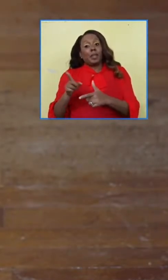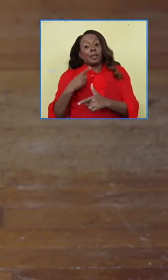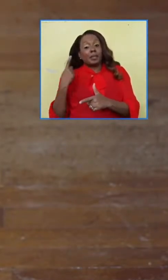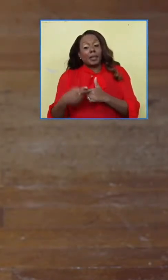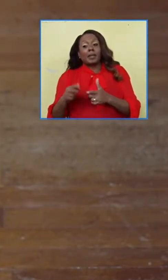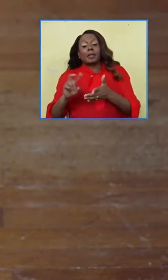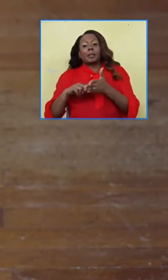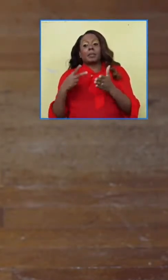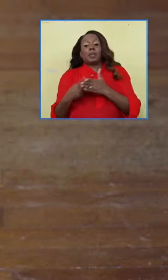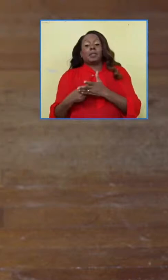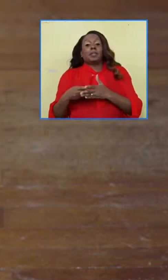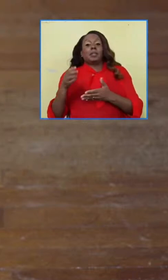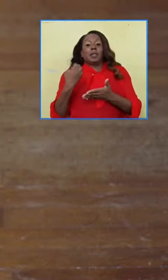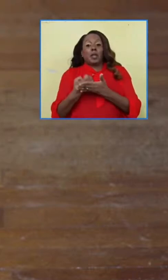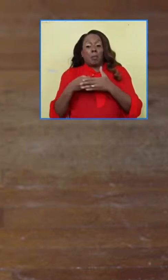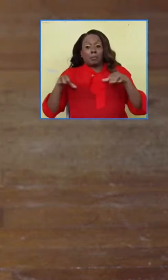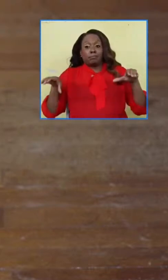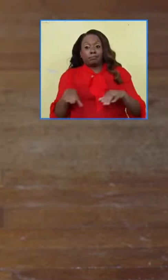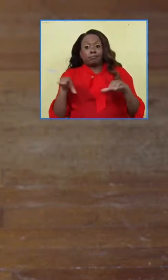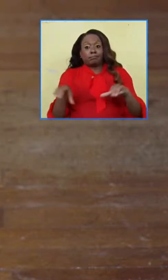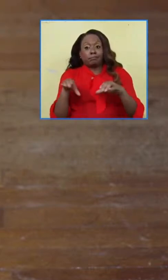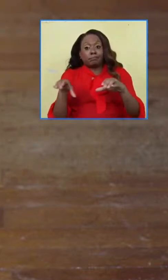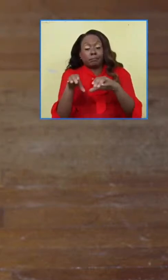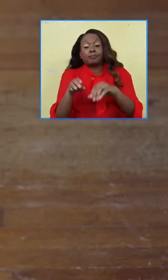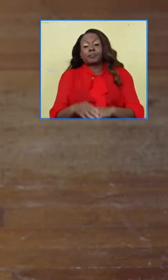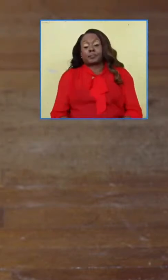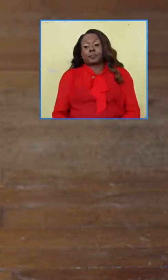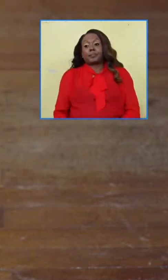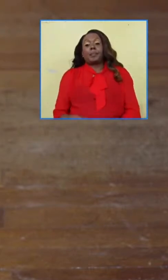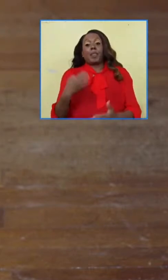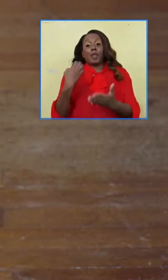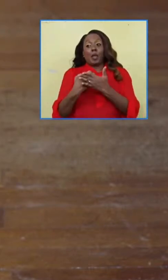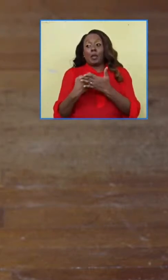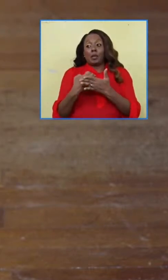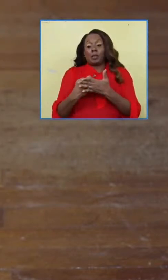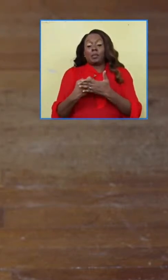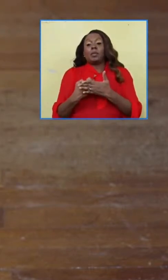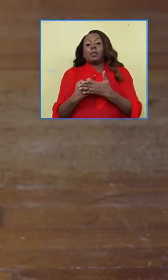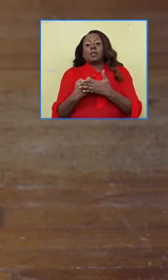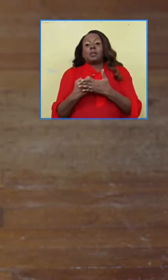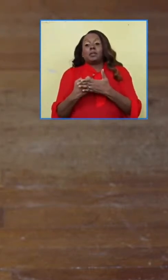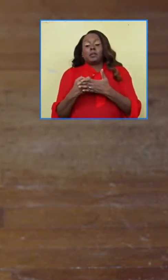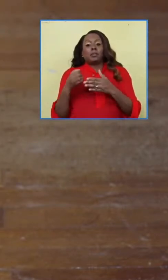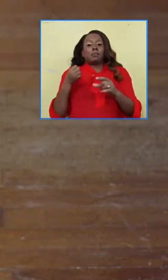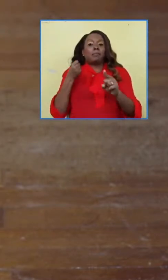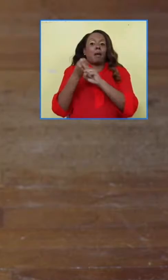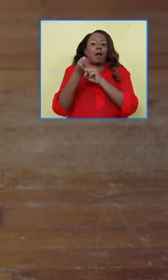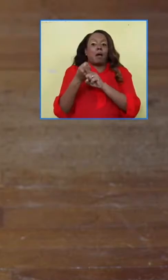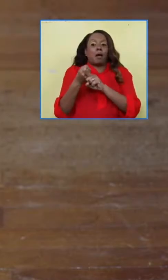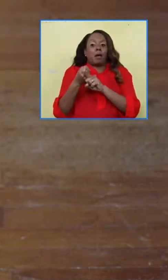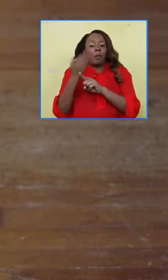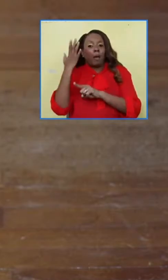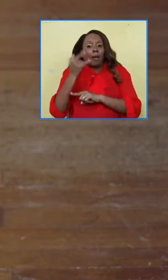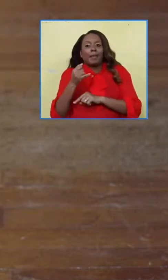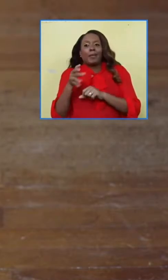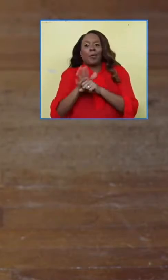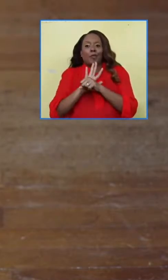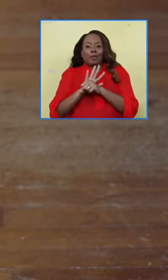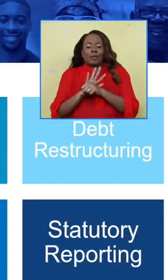COVID-19, we know, affected employment in 2020 and a little bit in 2021, So NIS contribution income was